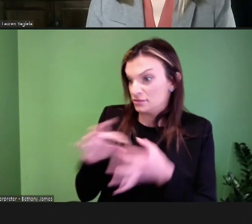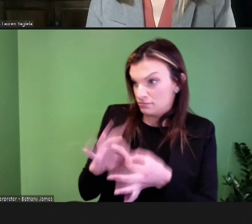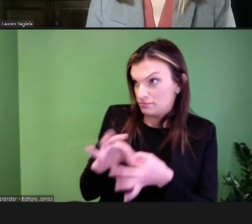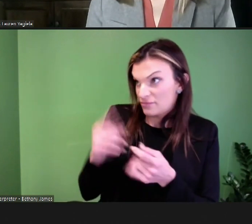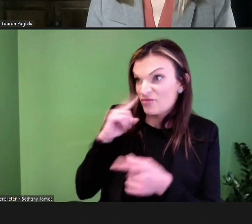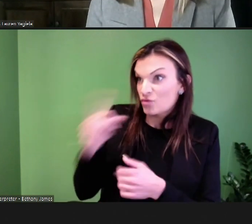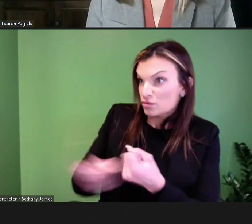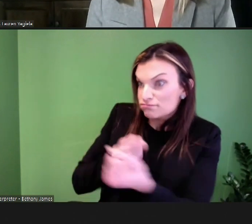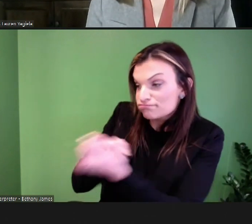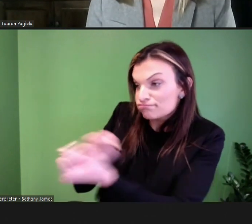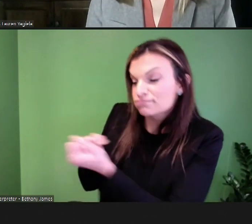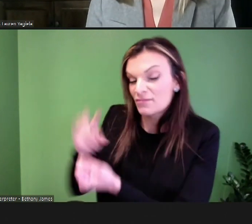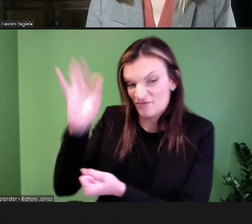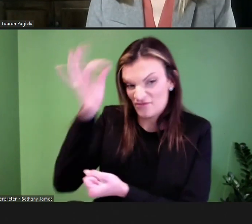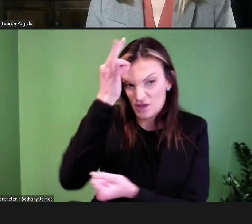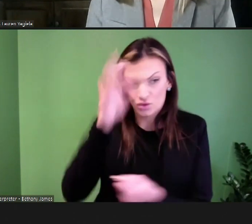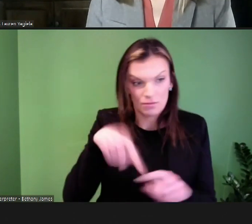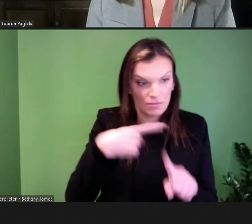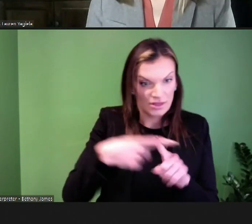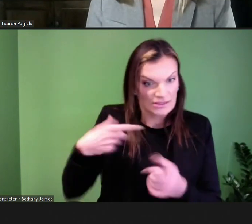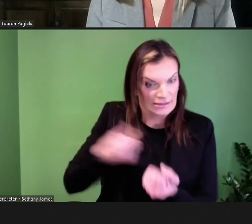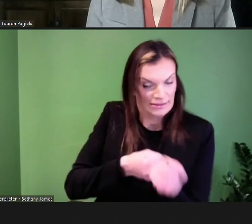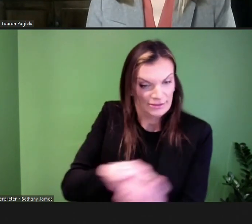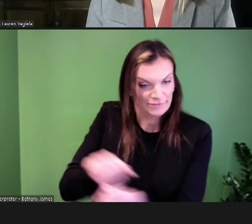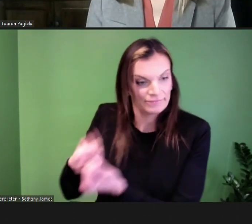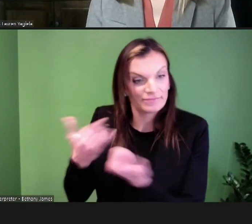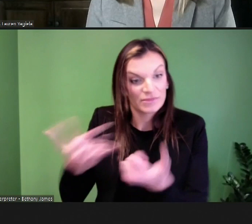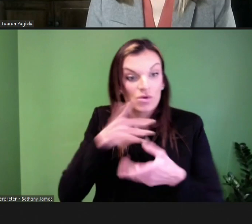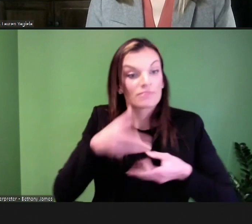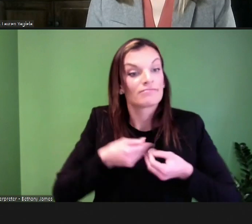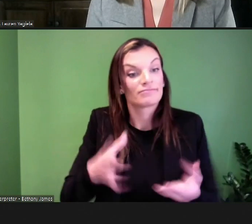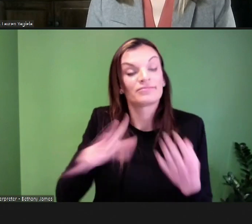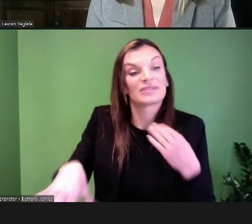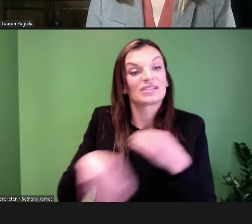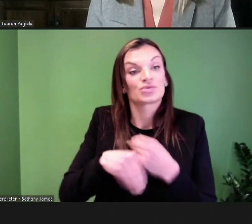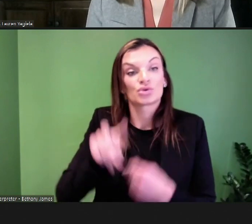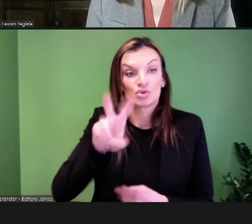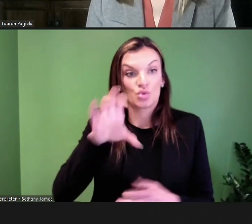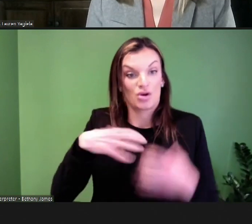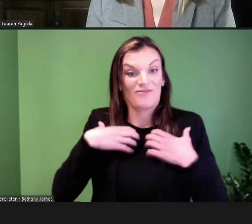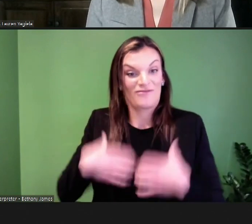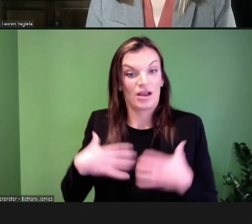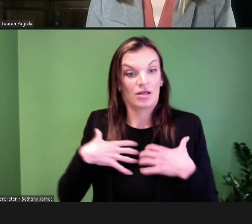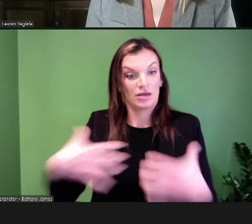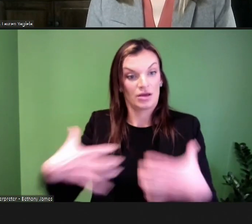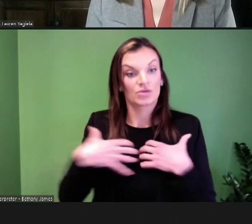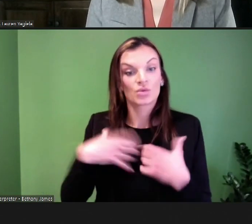hospitals. We're deploying an additional 200 ventilators that we've received from the National